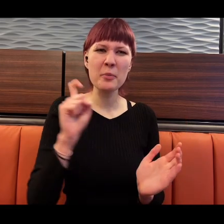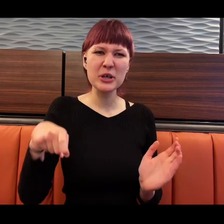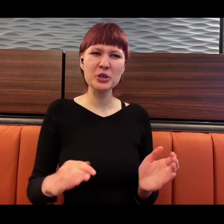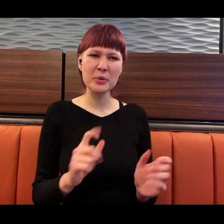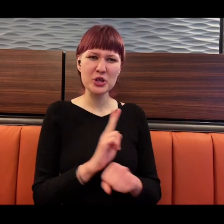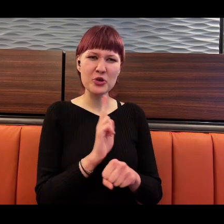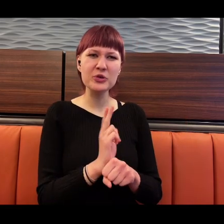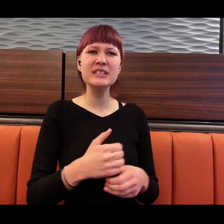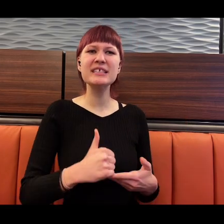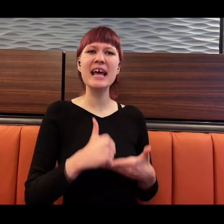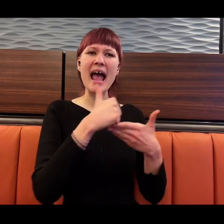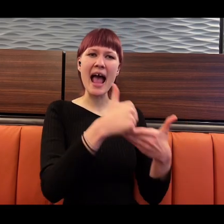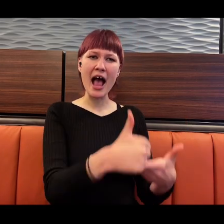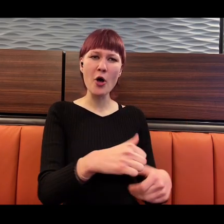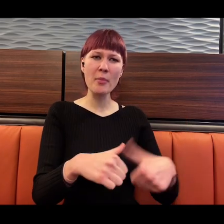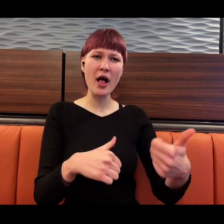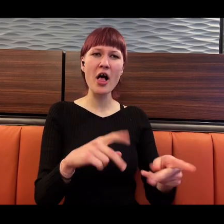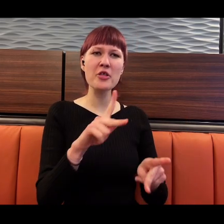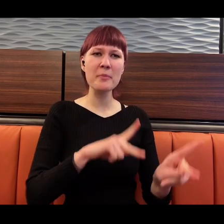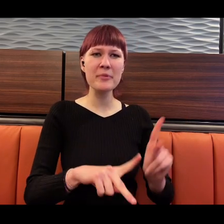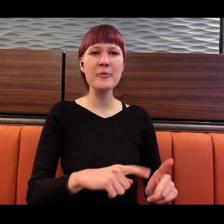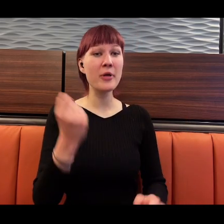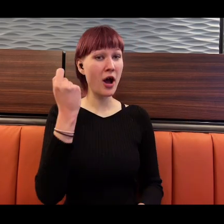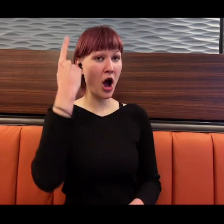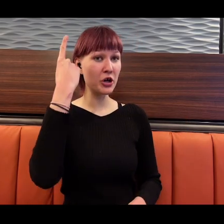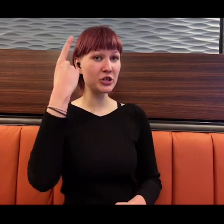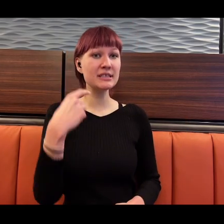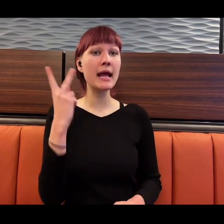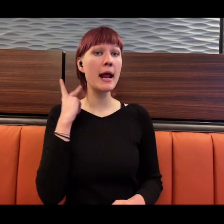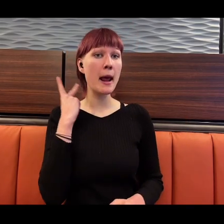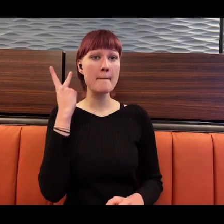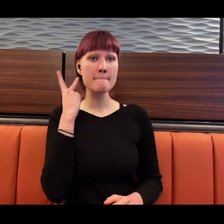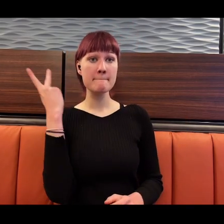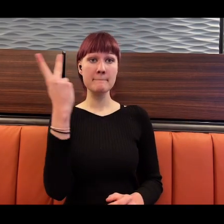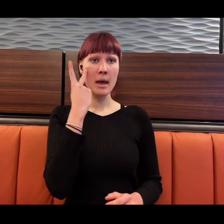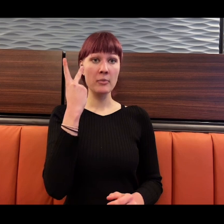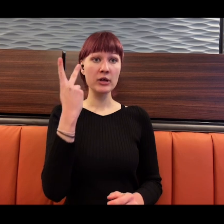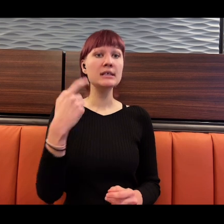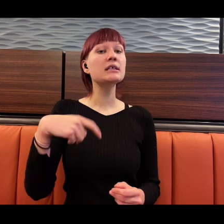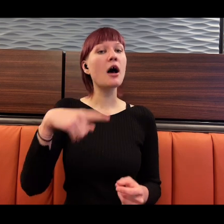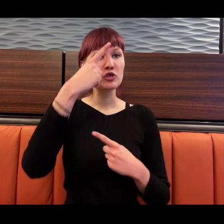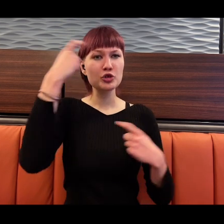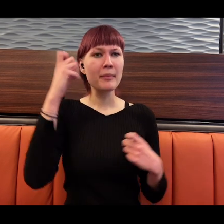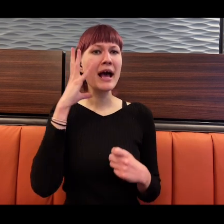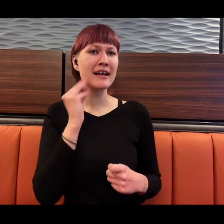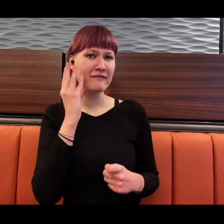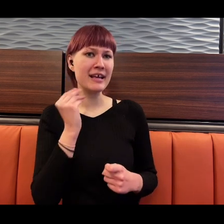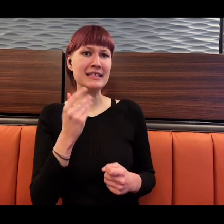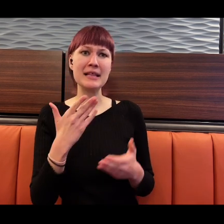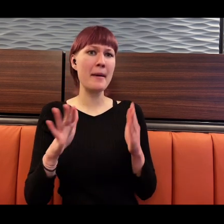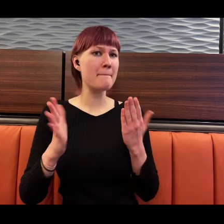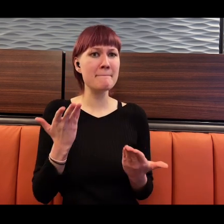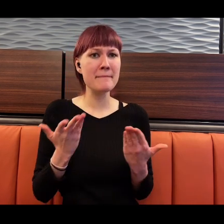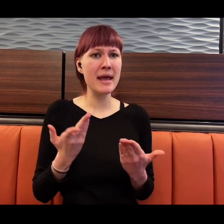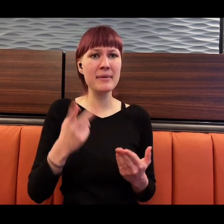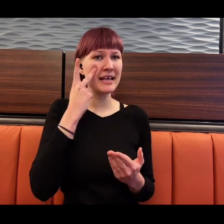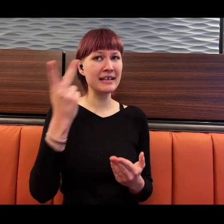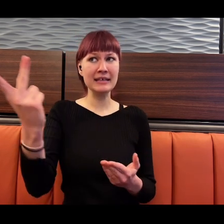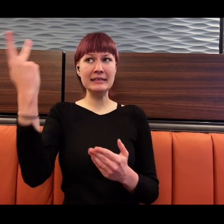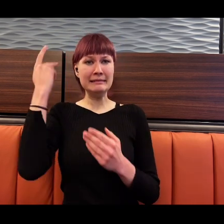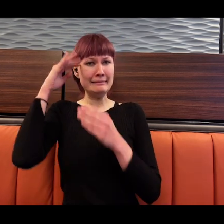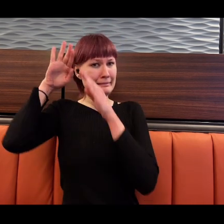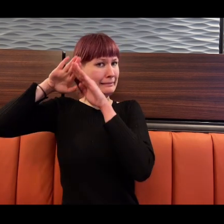understand memories of traumatic events that they may have repressed, things that they might be fixated on, issues that they